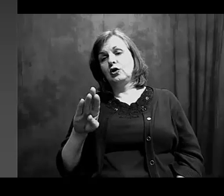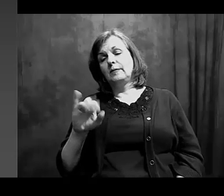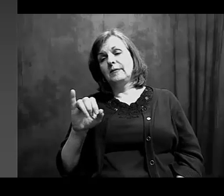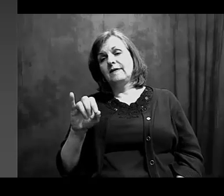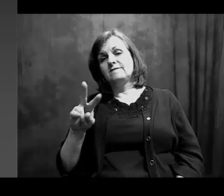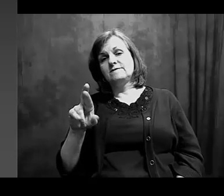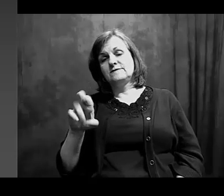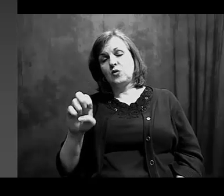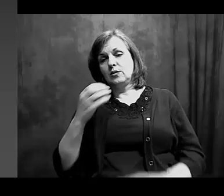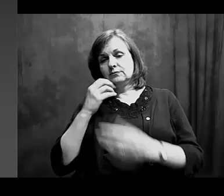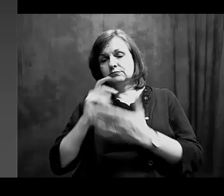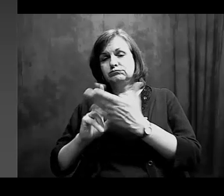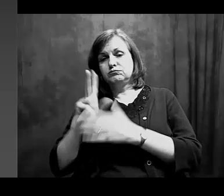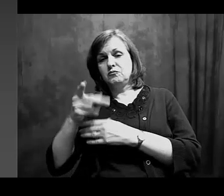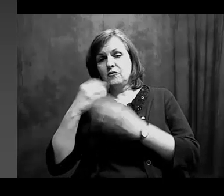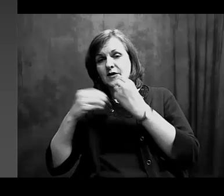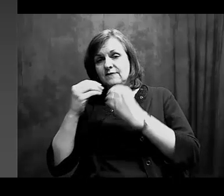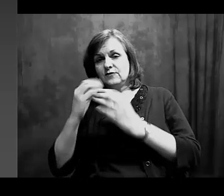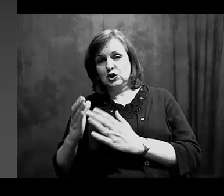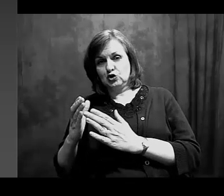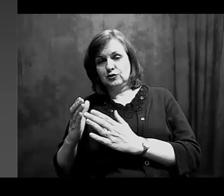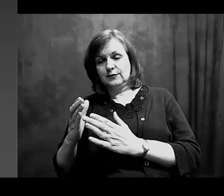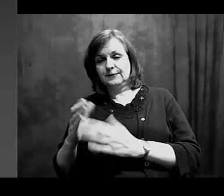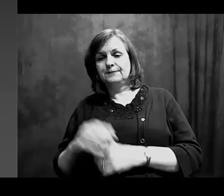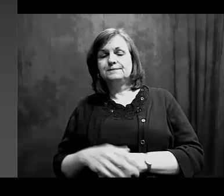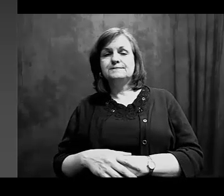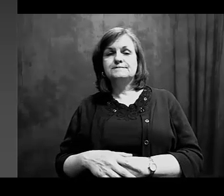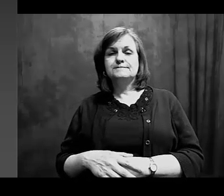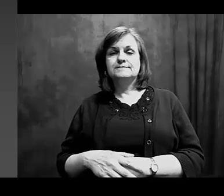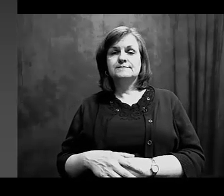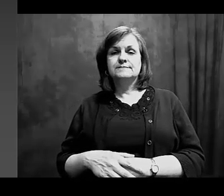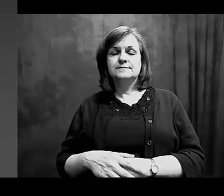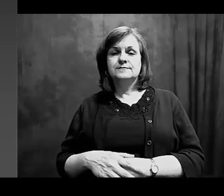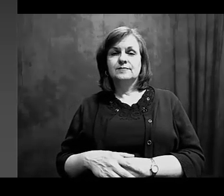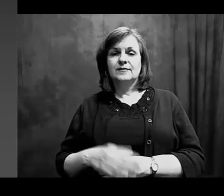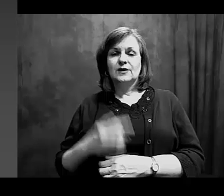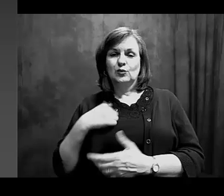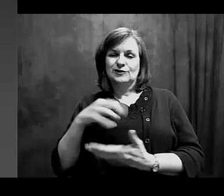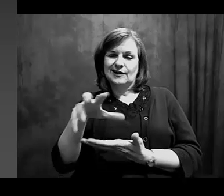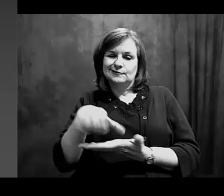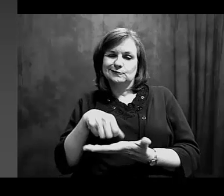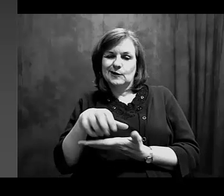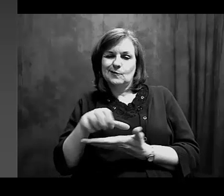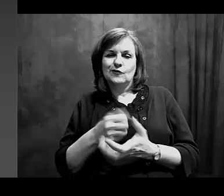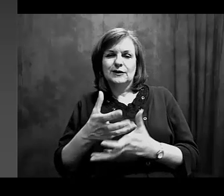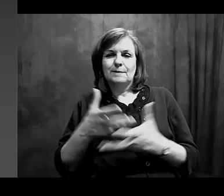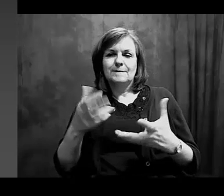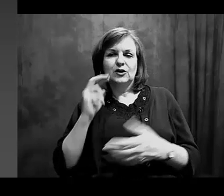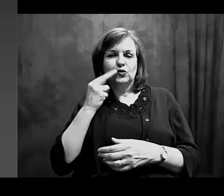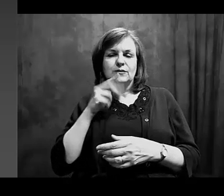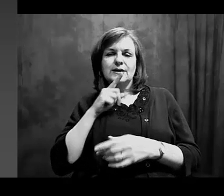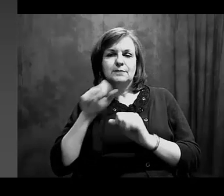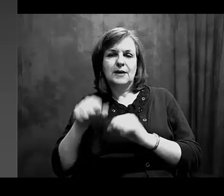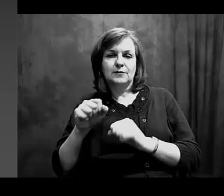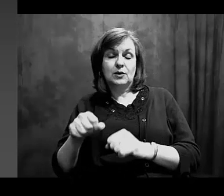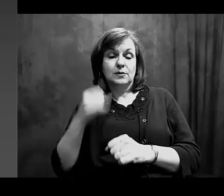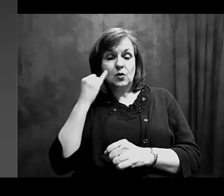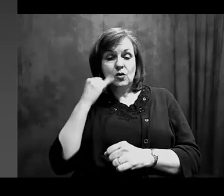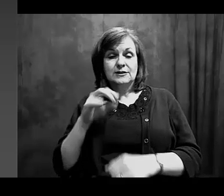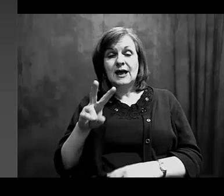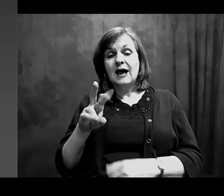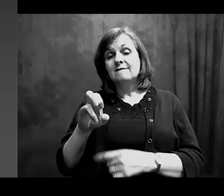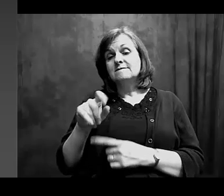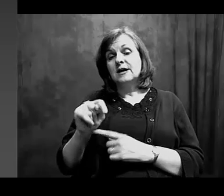complications associated with it. Your large intestine's primary job is to absorb water and vitamins. That's really the big